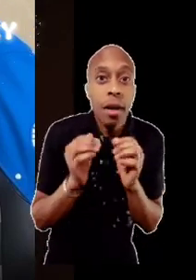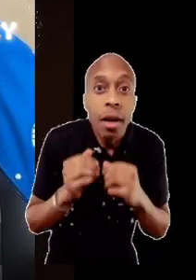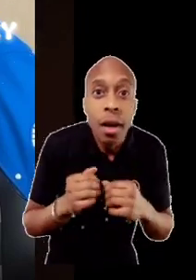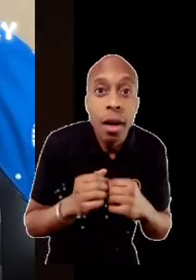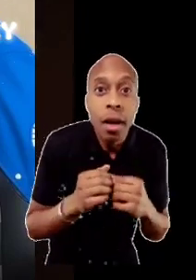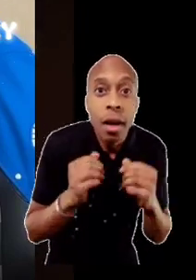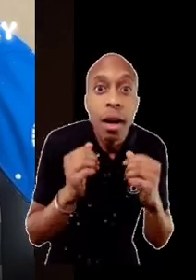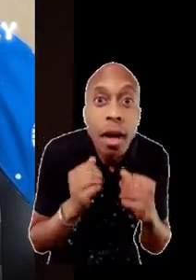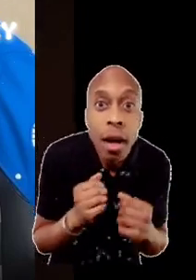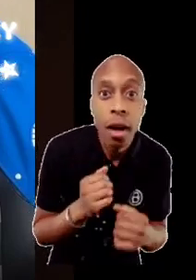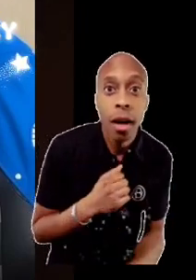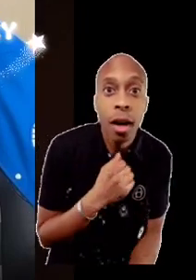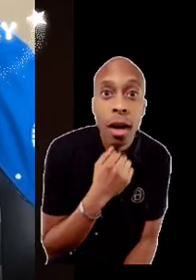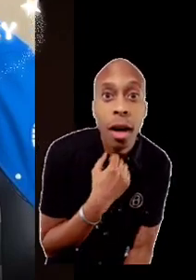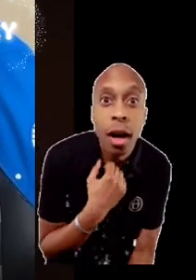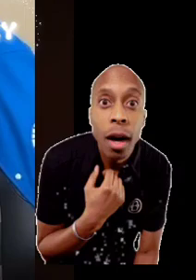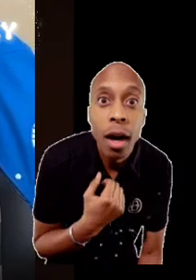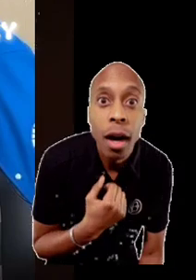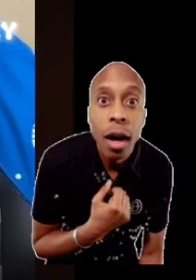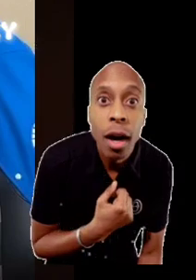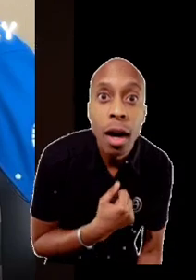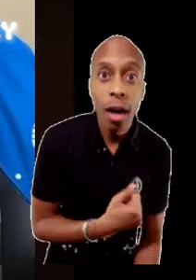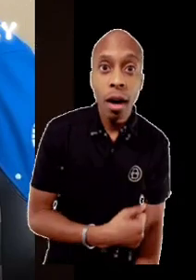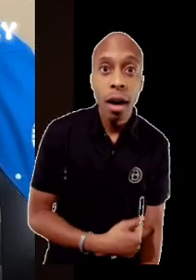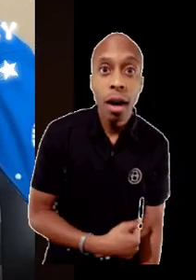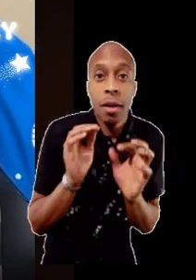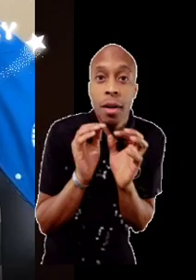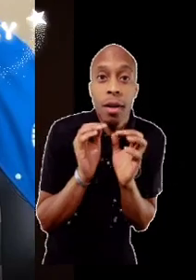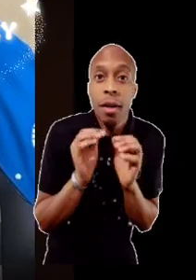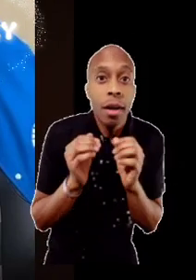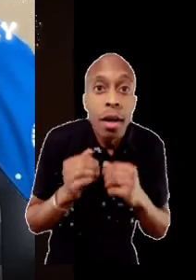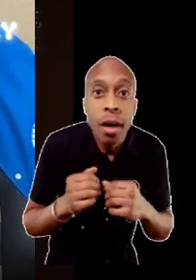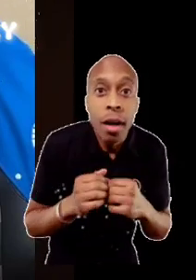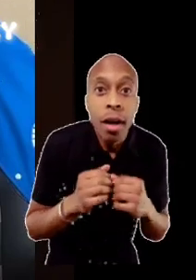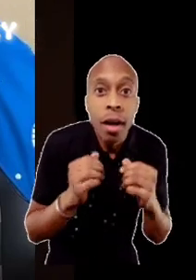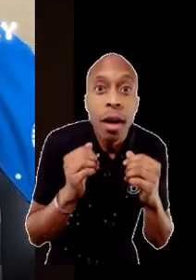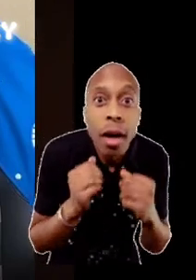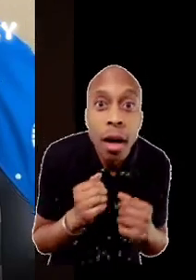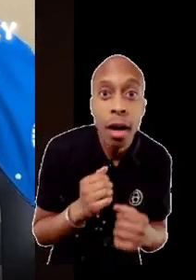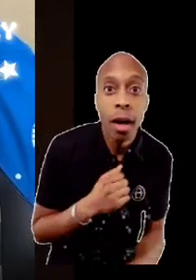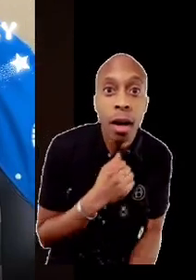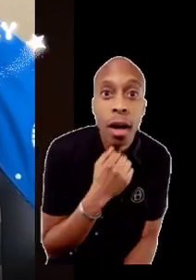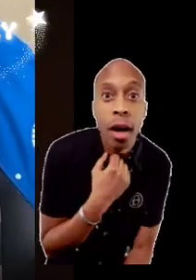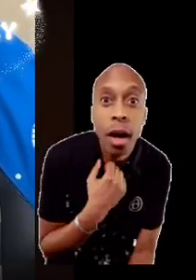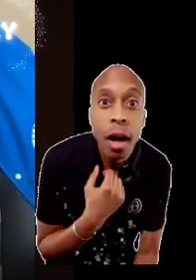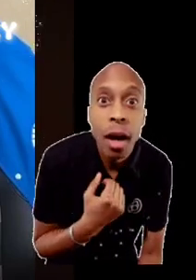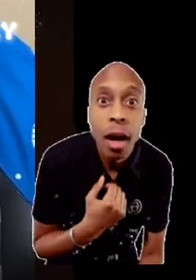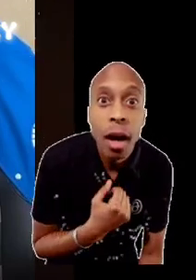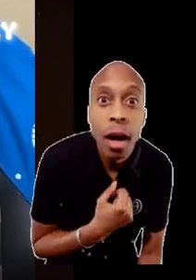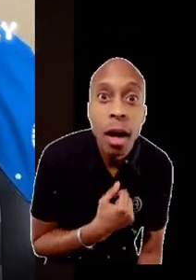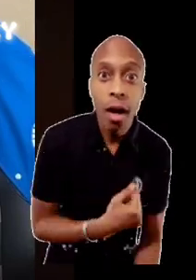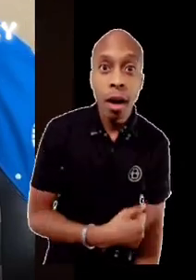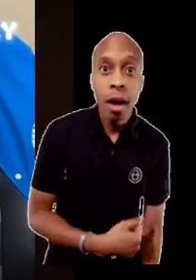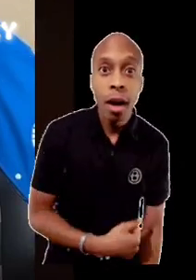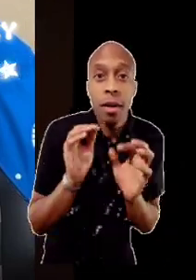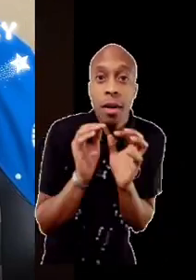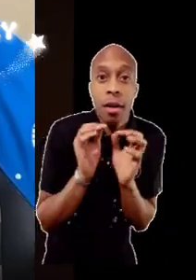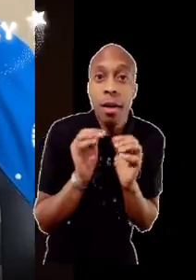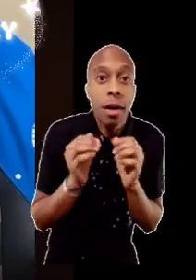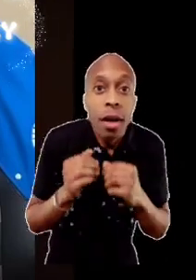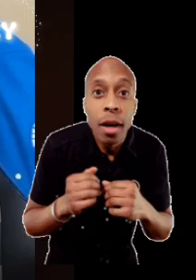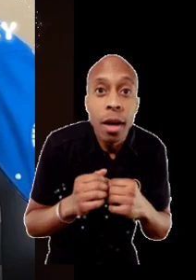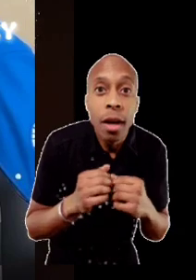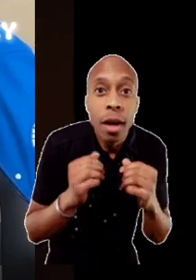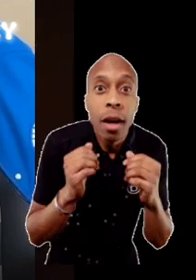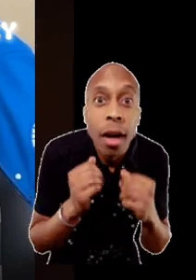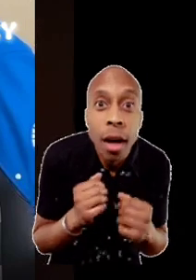this. Look, and I'm going to pay attention, and I'm going to show Ashanti a pre tomorrow, and I'm going to make sure that he